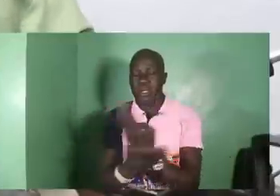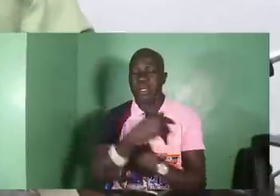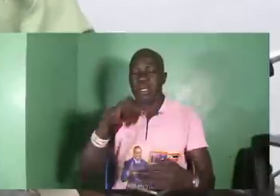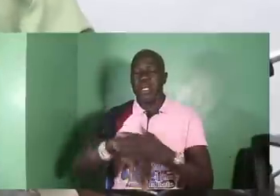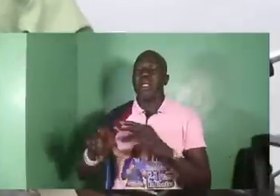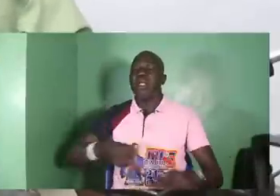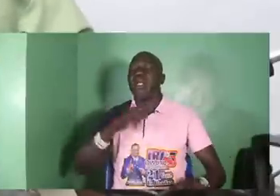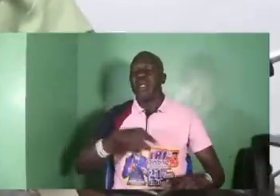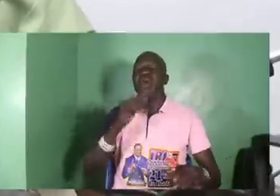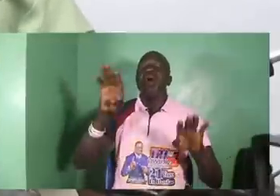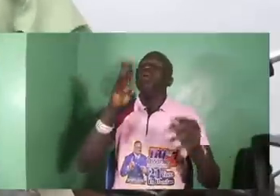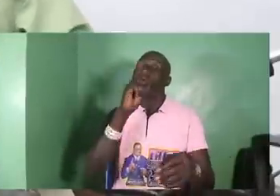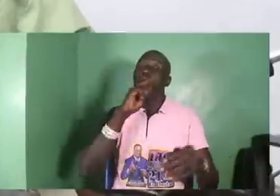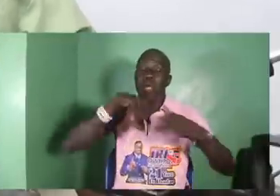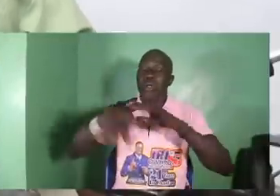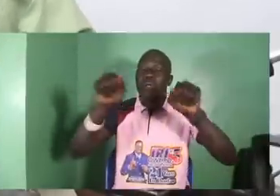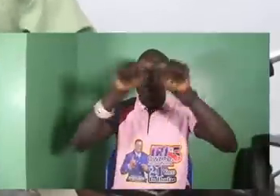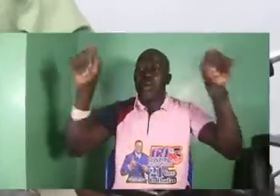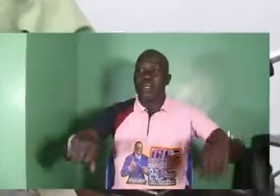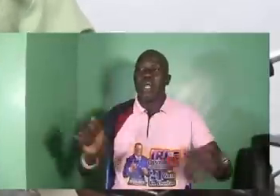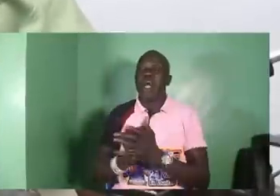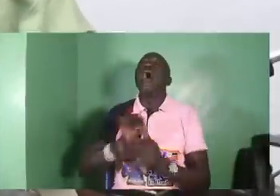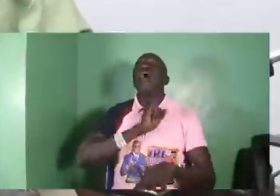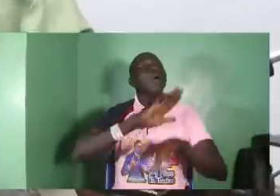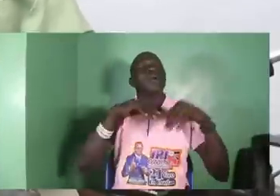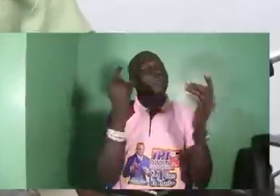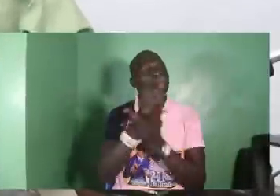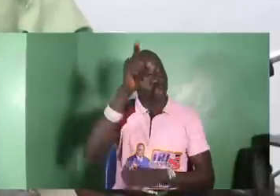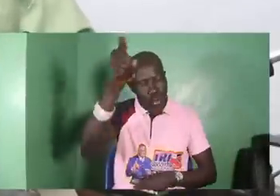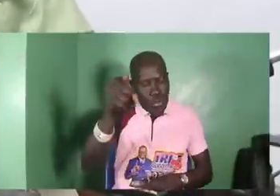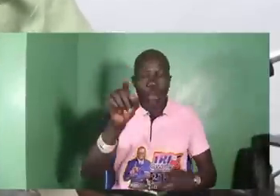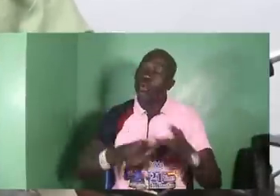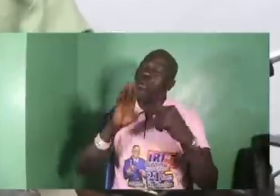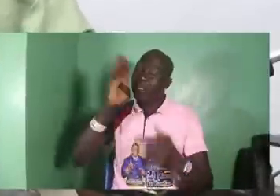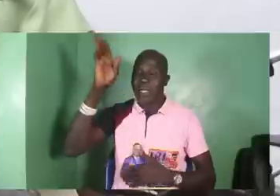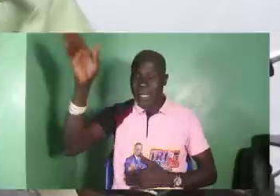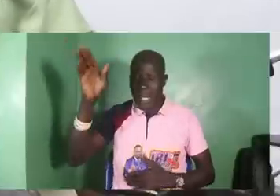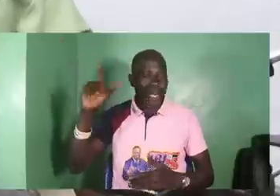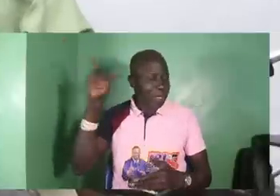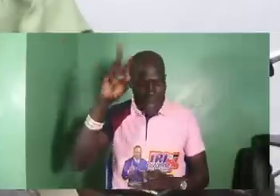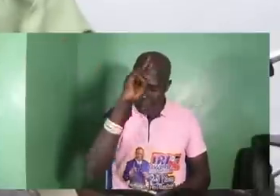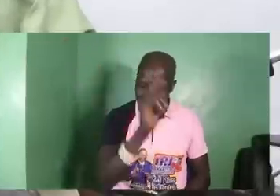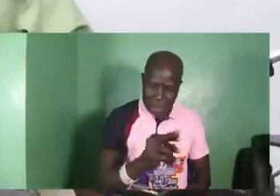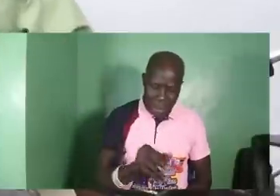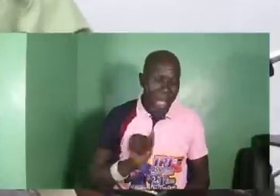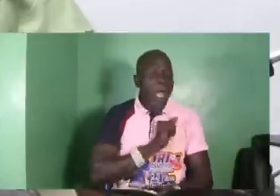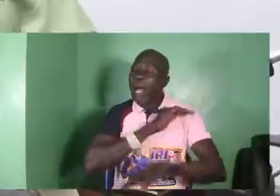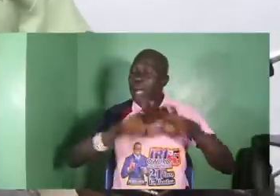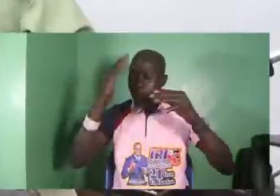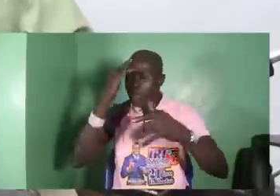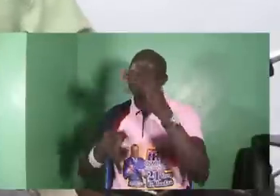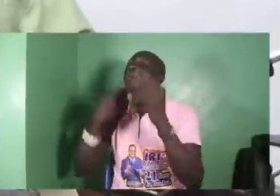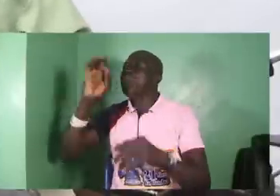wa o me de ti wa npepe o wa ku so wo e lati wa nbe to be there e gbo mi sir o gbọdọ wa